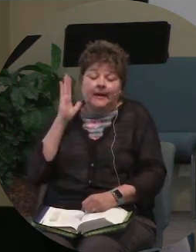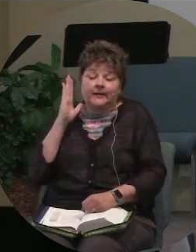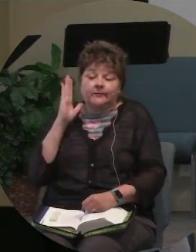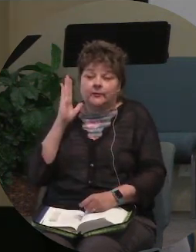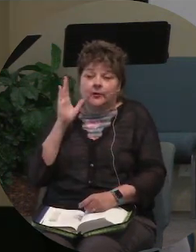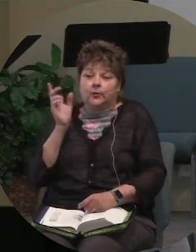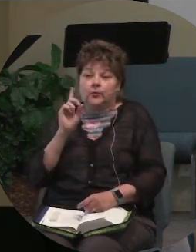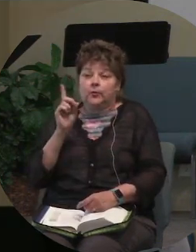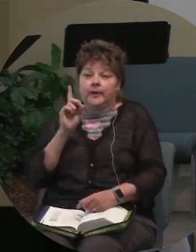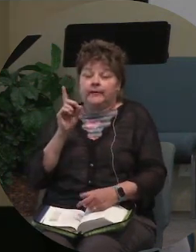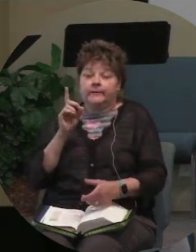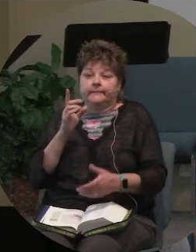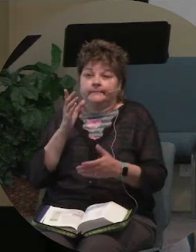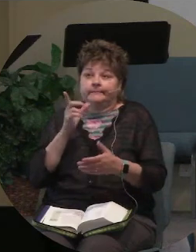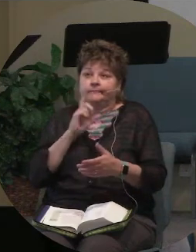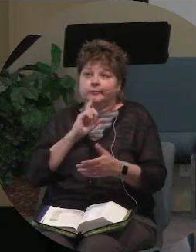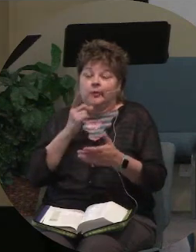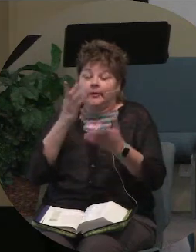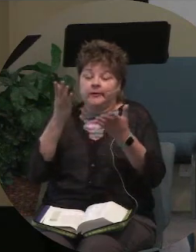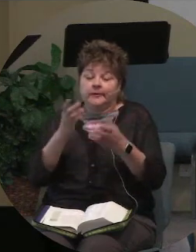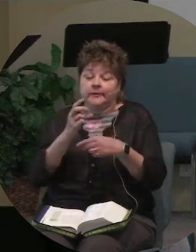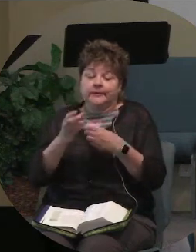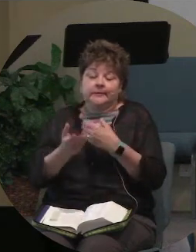I don't know where you land this morning.